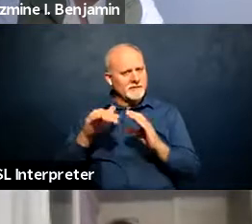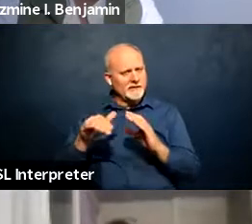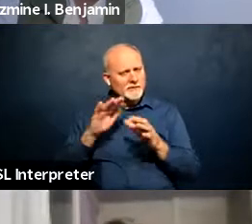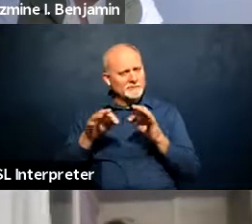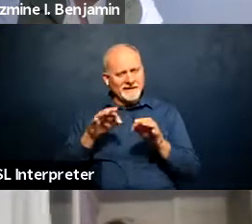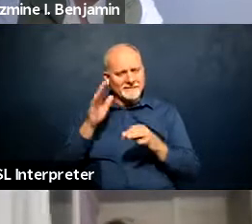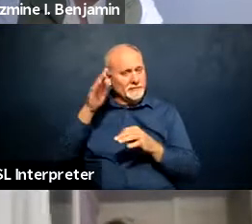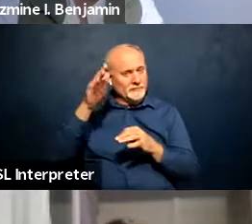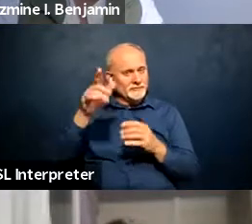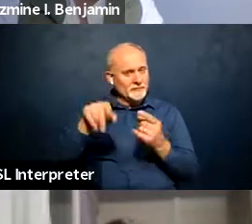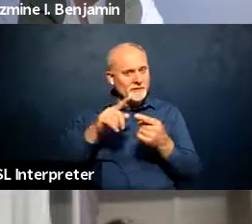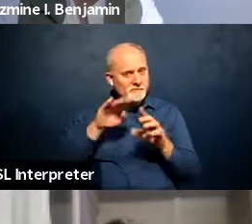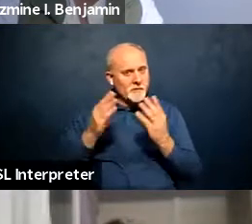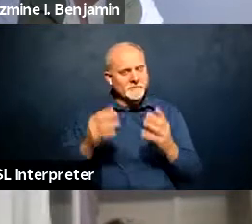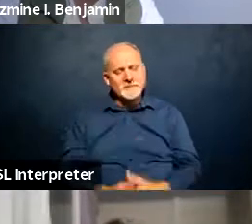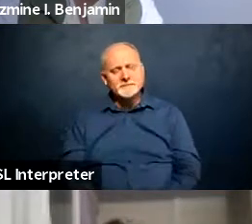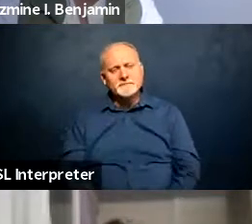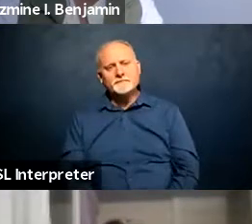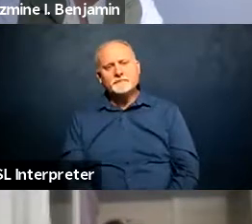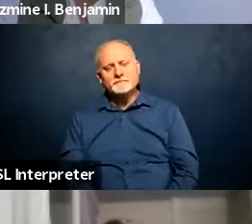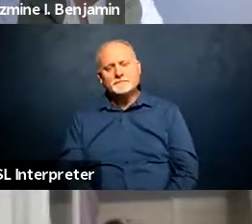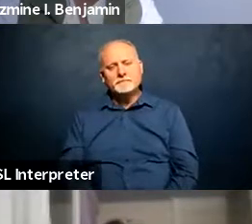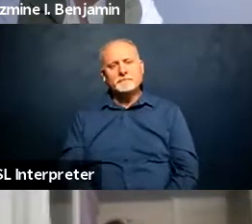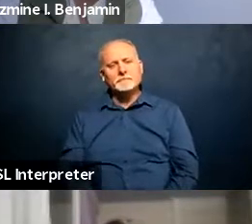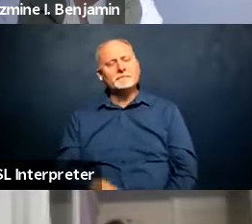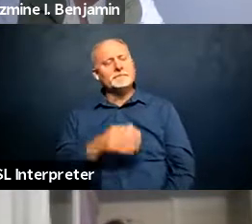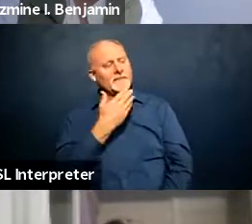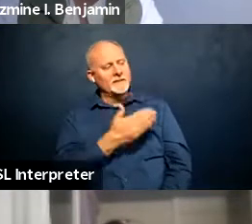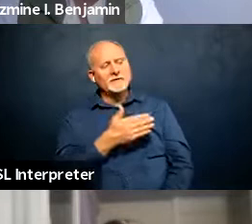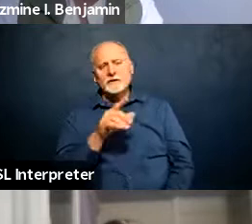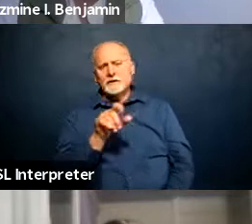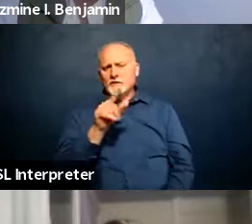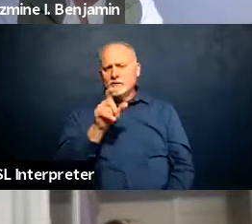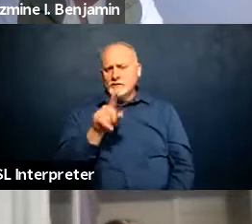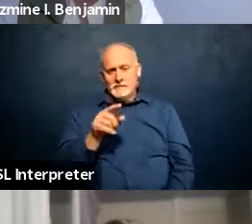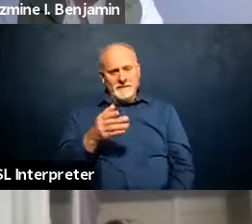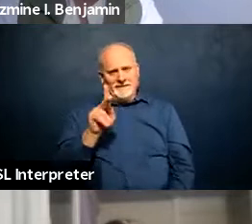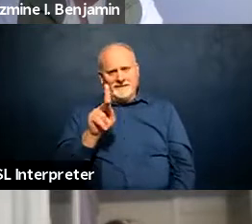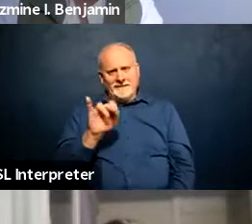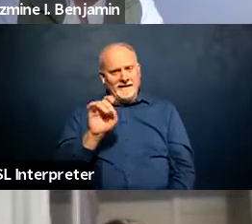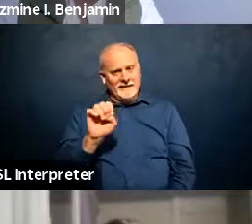Wonderful, thank you. We had a question that came in, and Katie, I'm thinking this might be for you